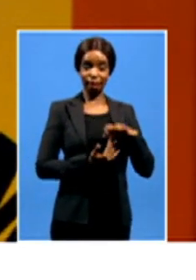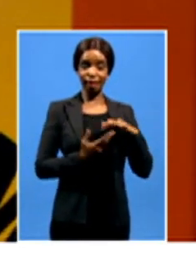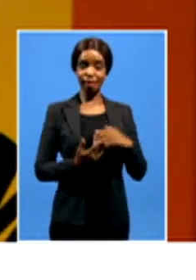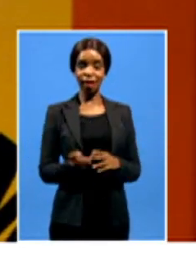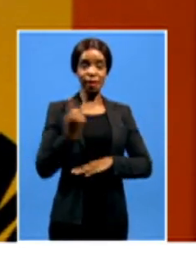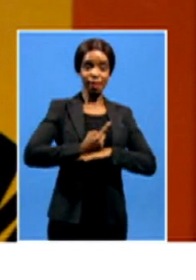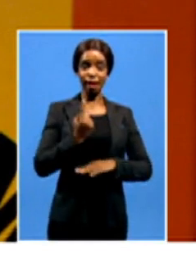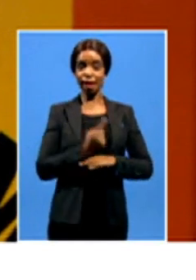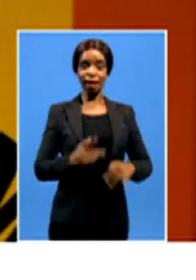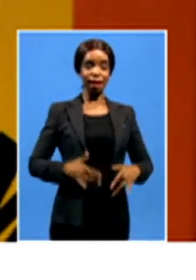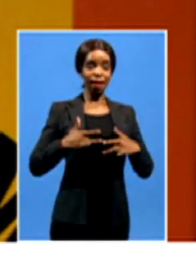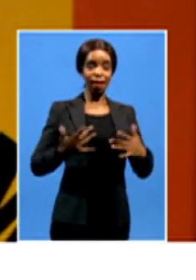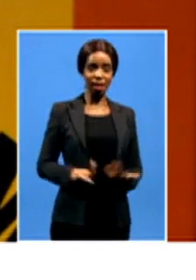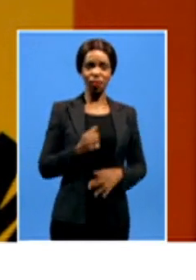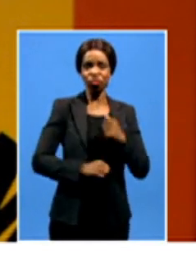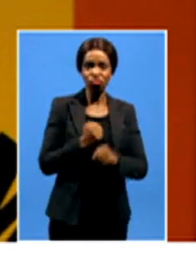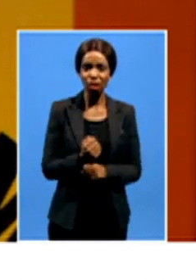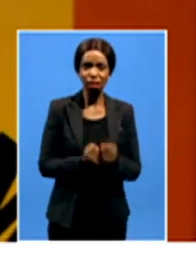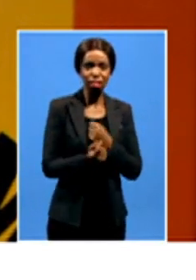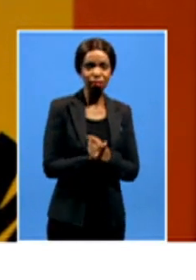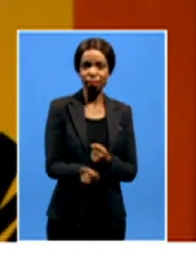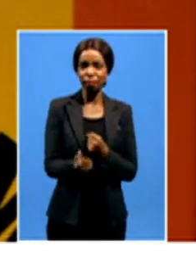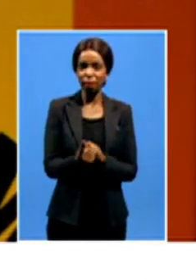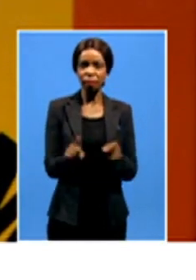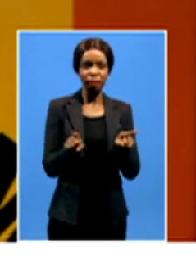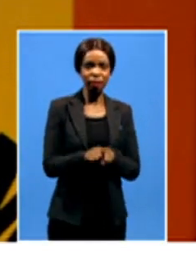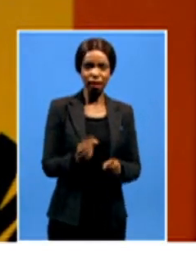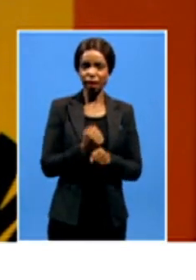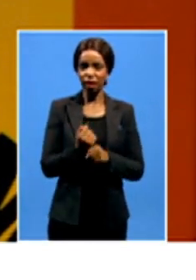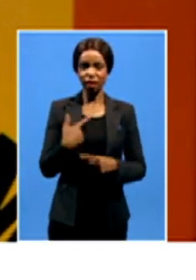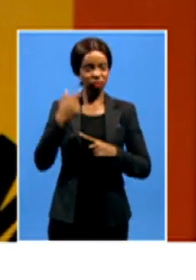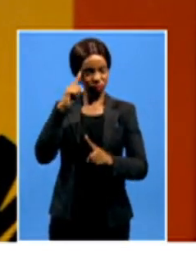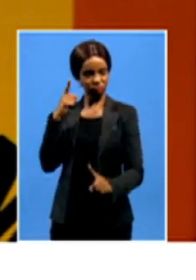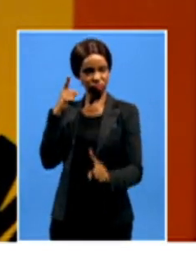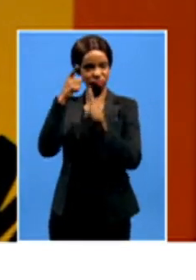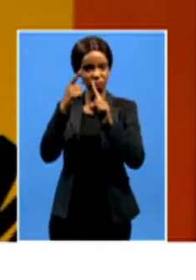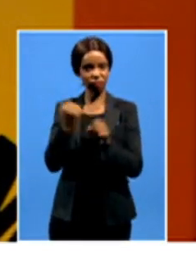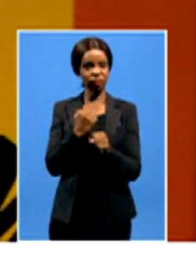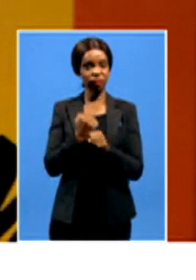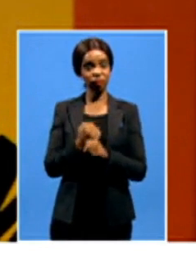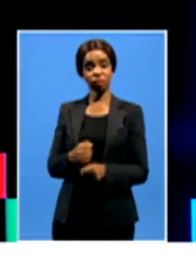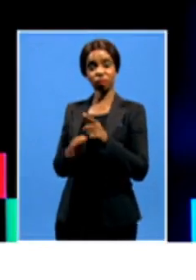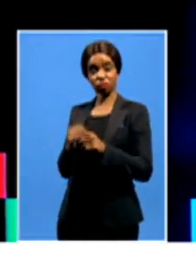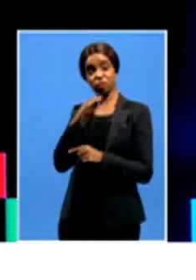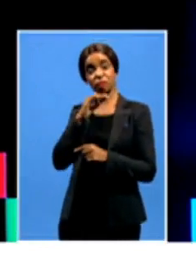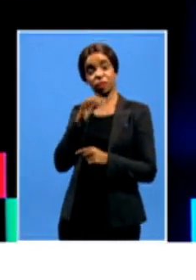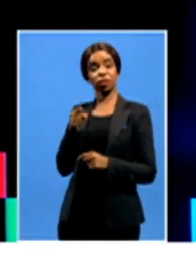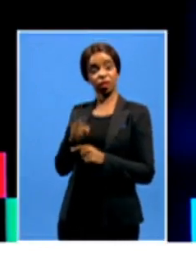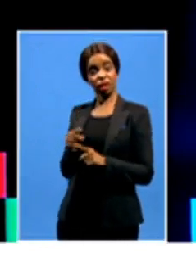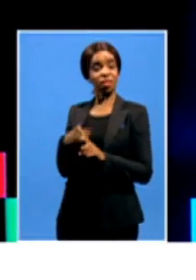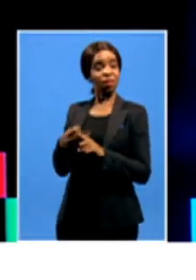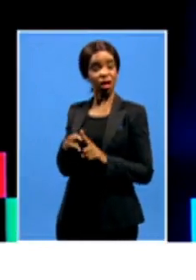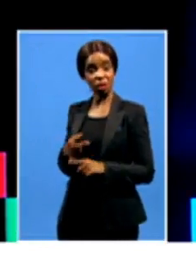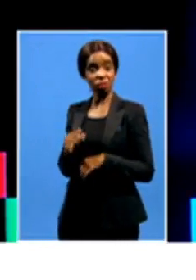in terms of our daily lives, poverty, everything just come together. Gender-based violence, all the struggles we